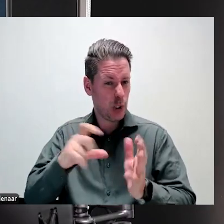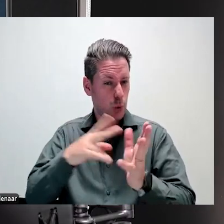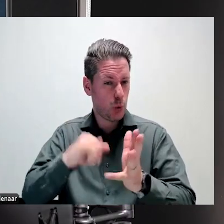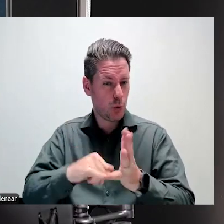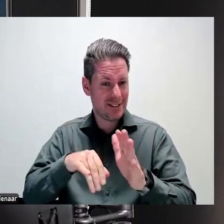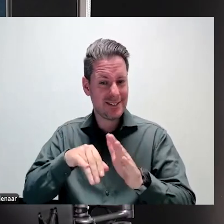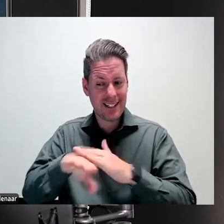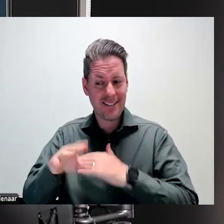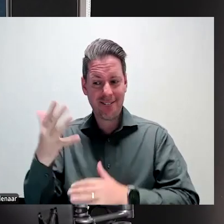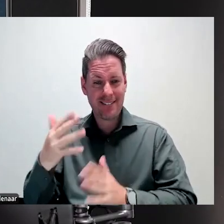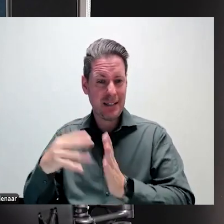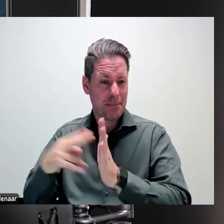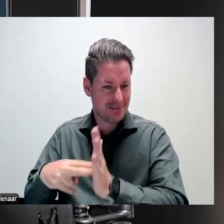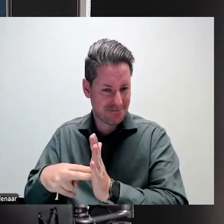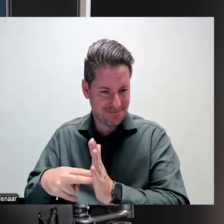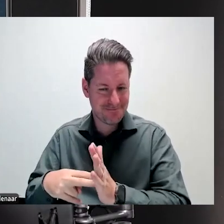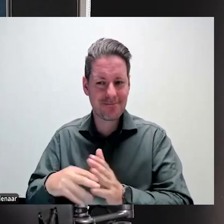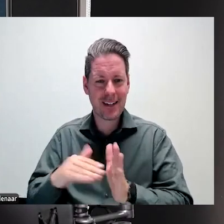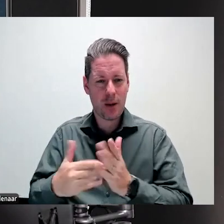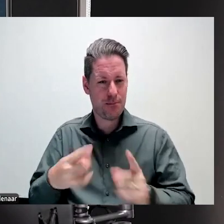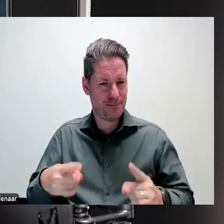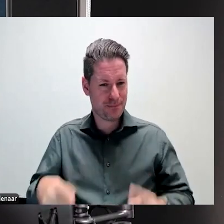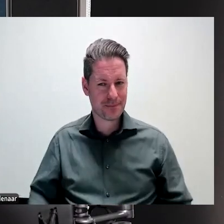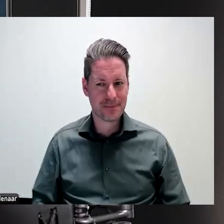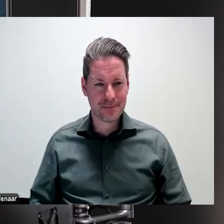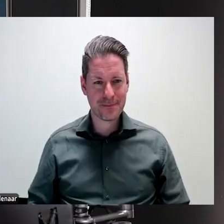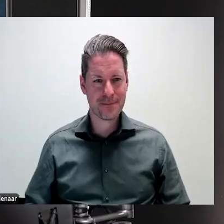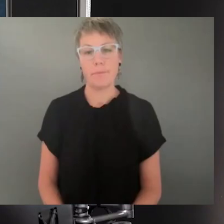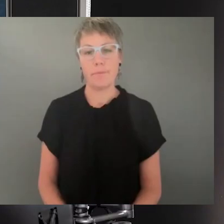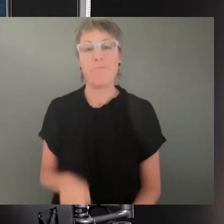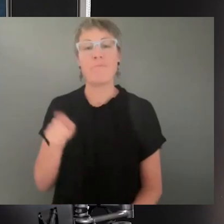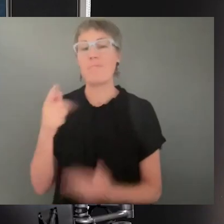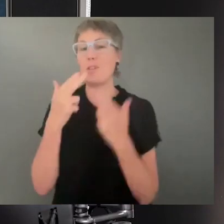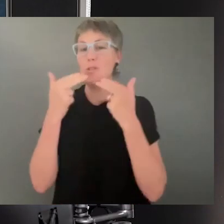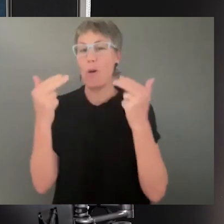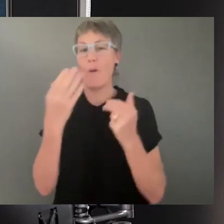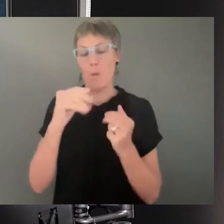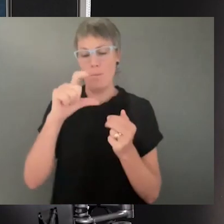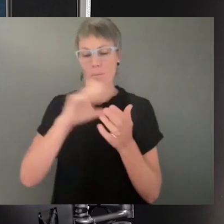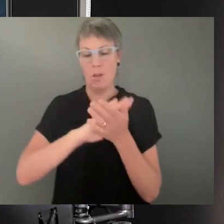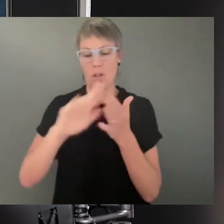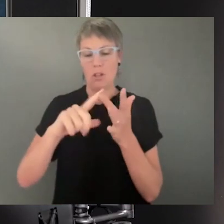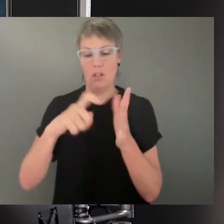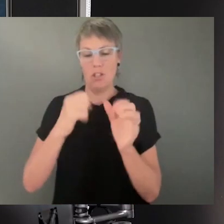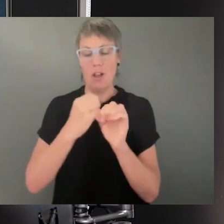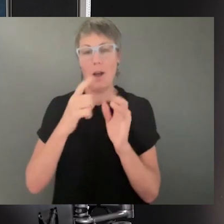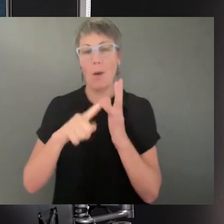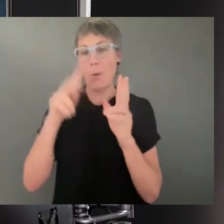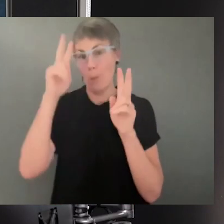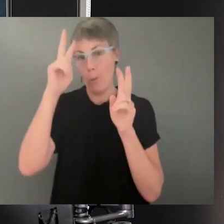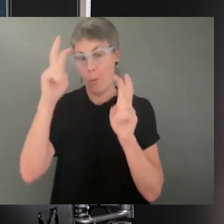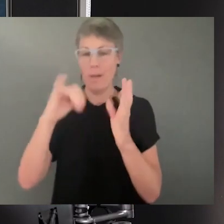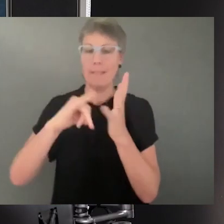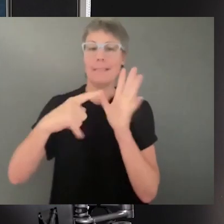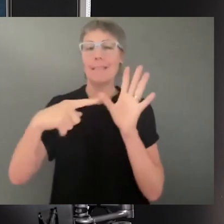Chicago, Saturday in the Park from 1972. 10 minutes until your 10 o'clock ABC News. I